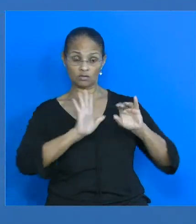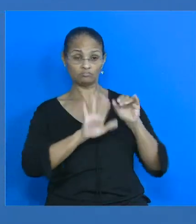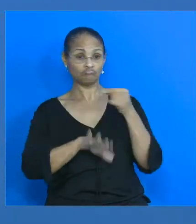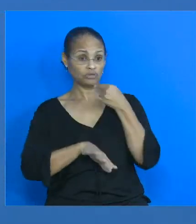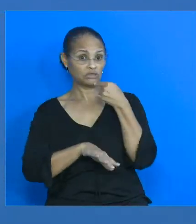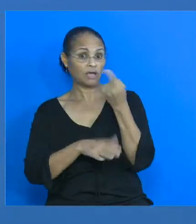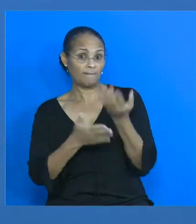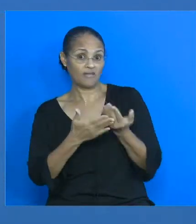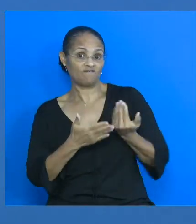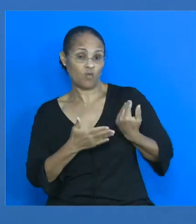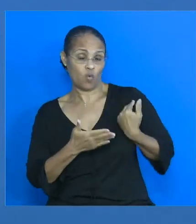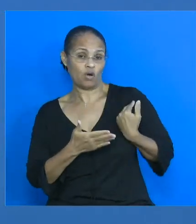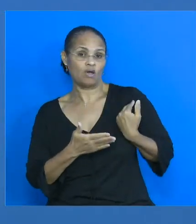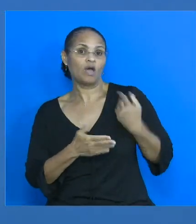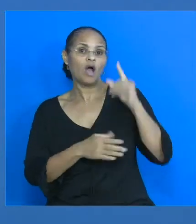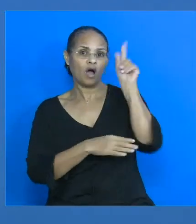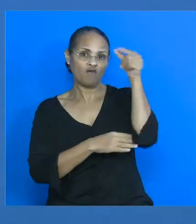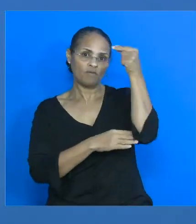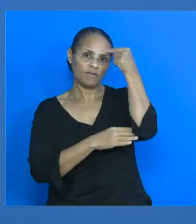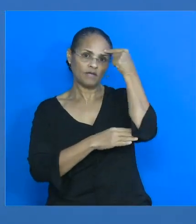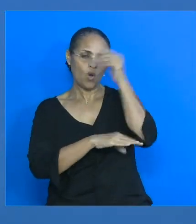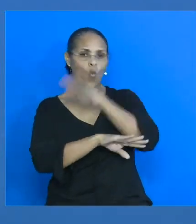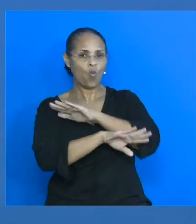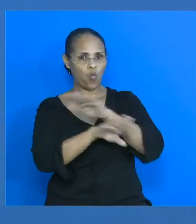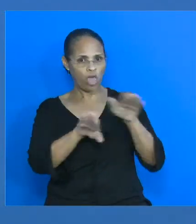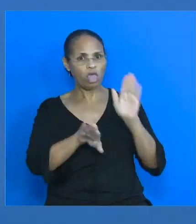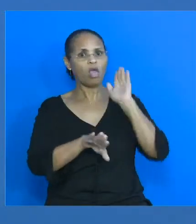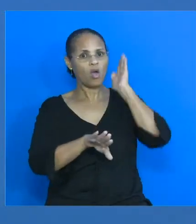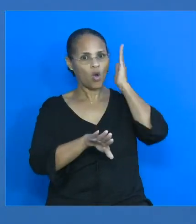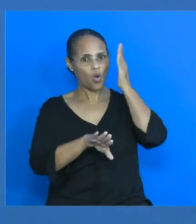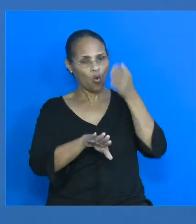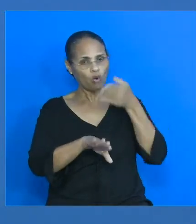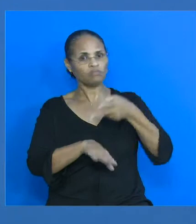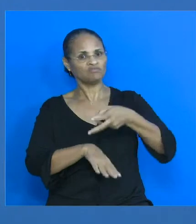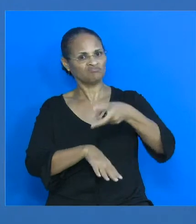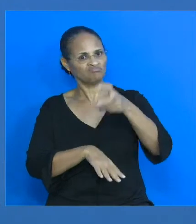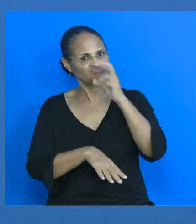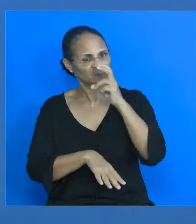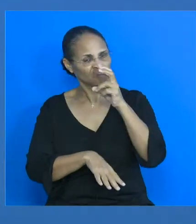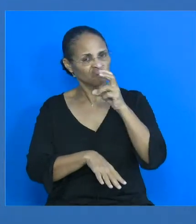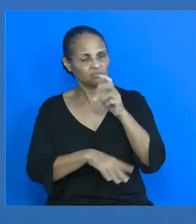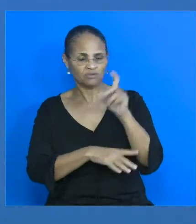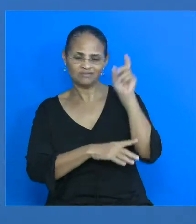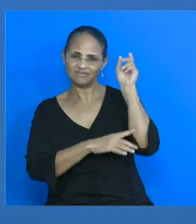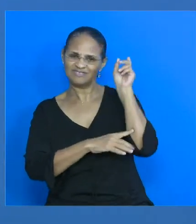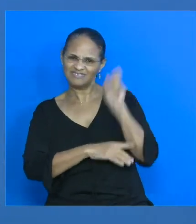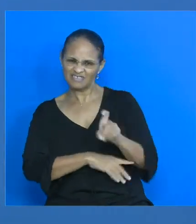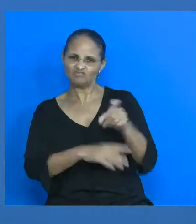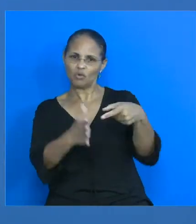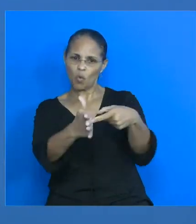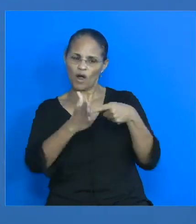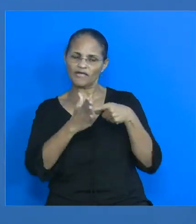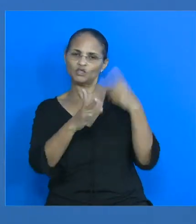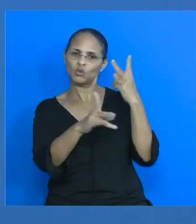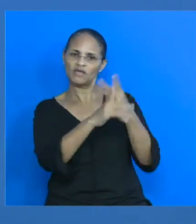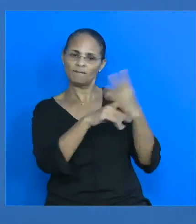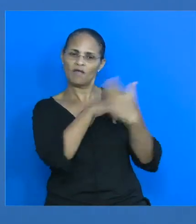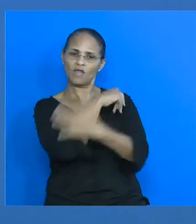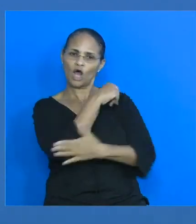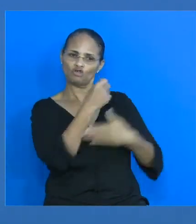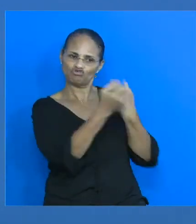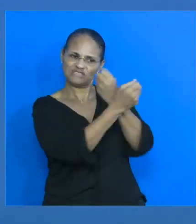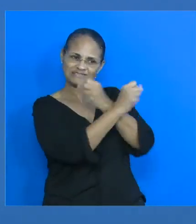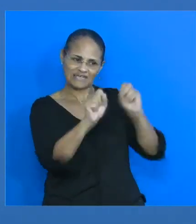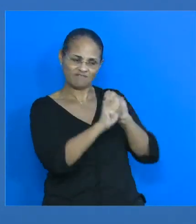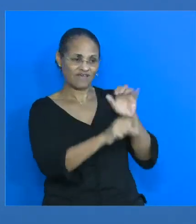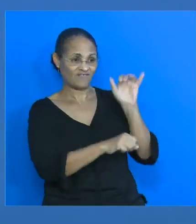of my remarks, the government will not hesitate to take stronger and firmer action, which is necessary and required to keep the country safe. That's